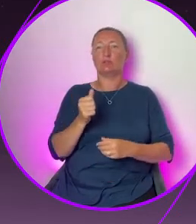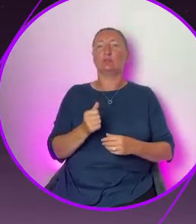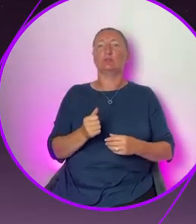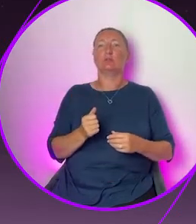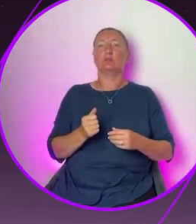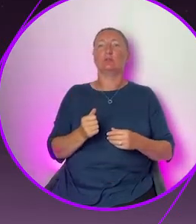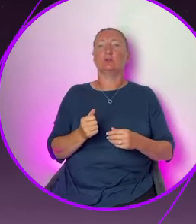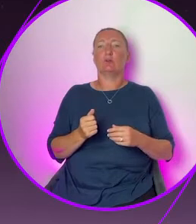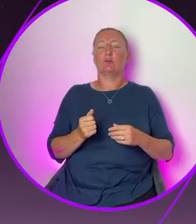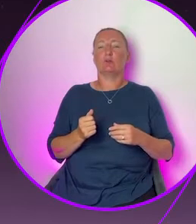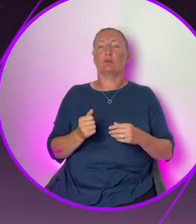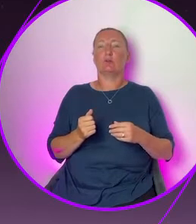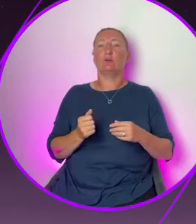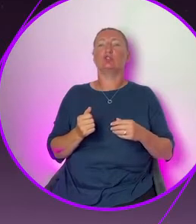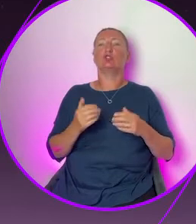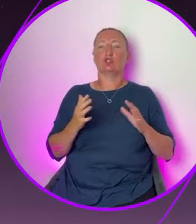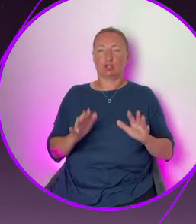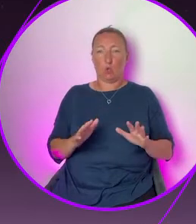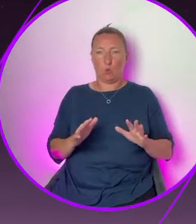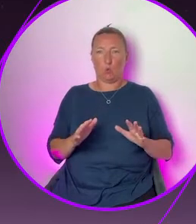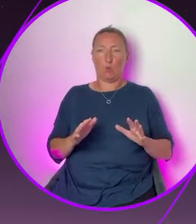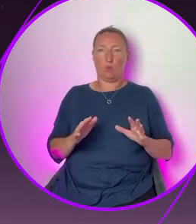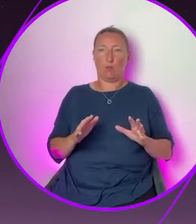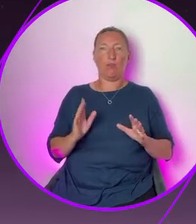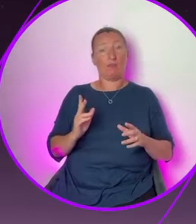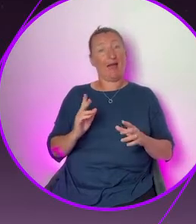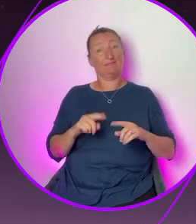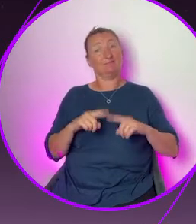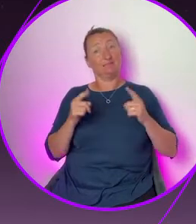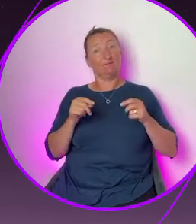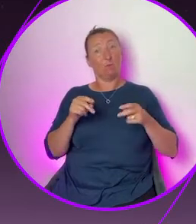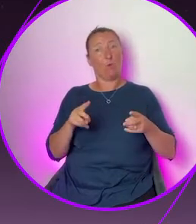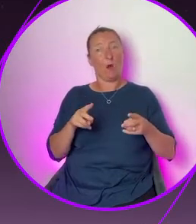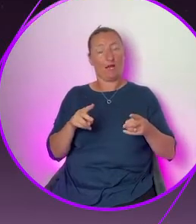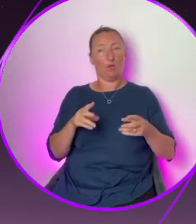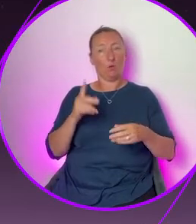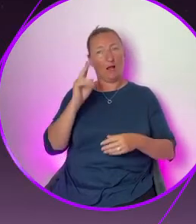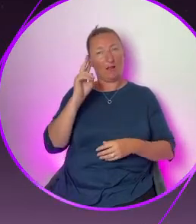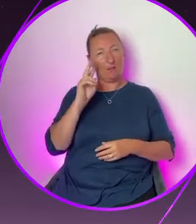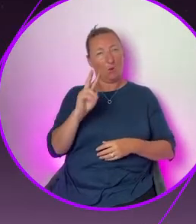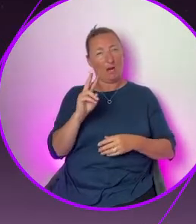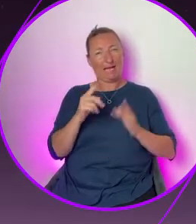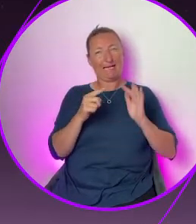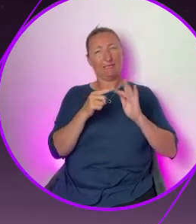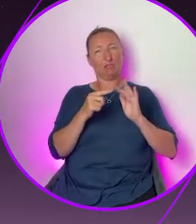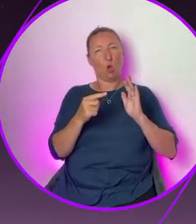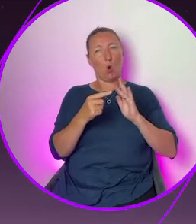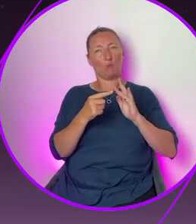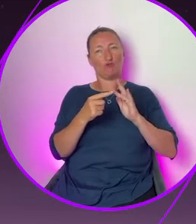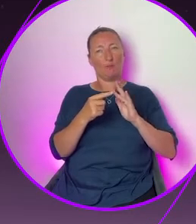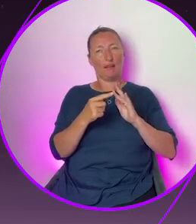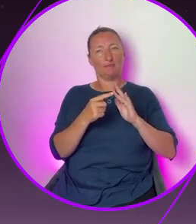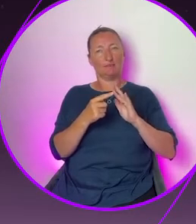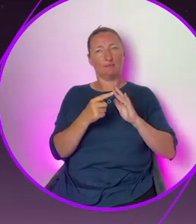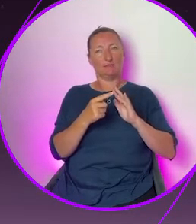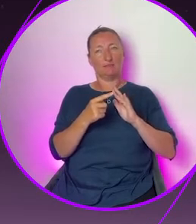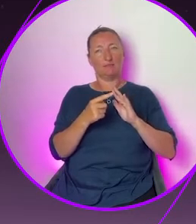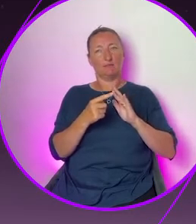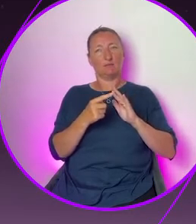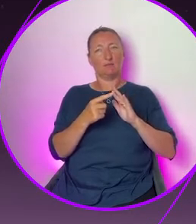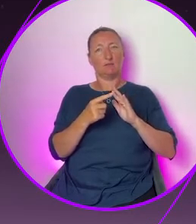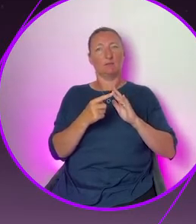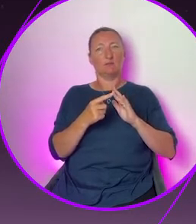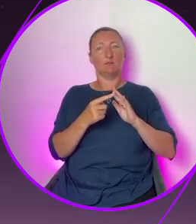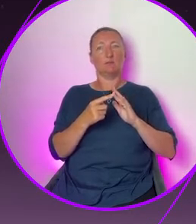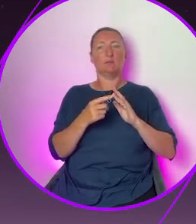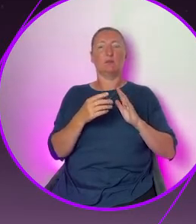important scale. So that's another way in which we conceive of interoperability. So we just wanted to make sure that we aren't focusing